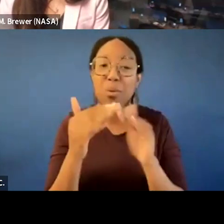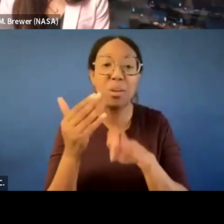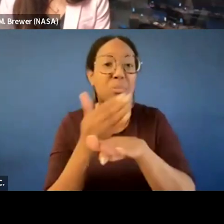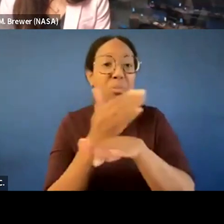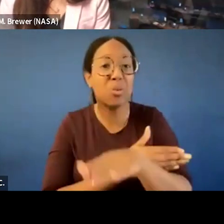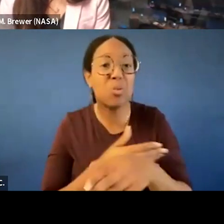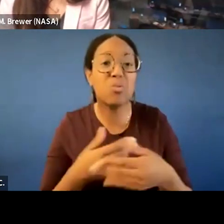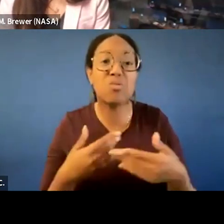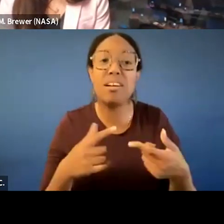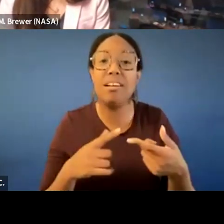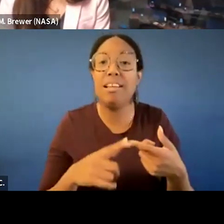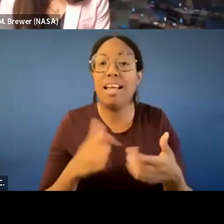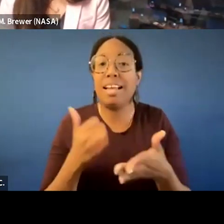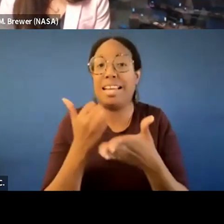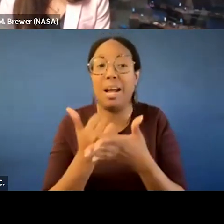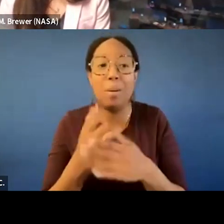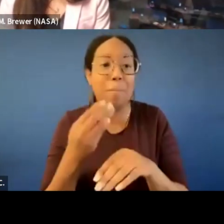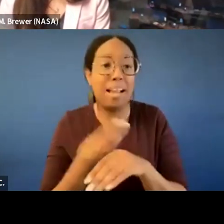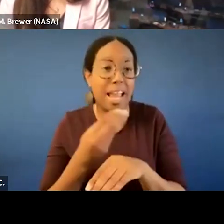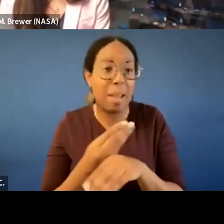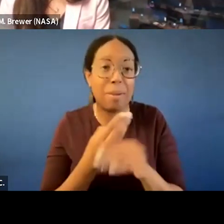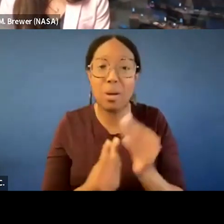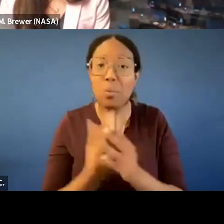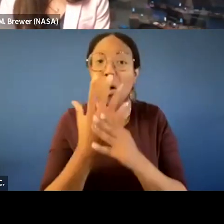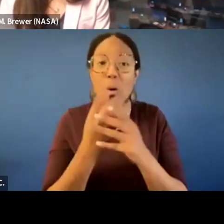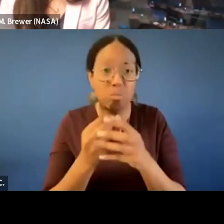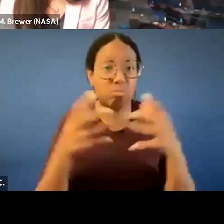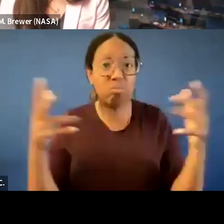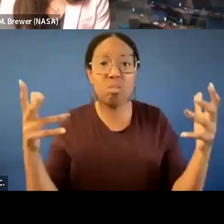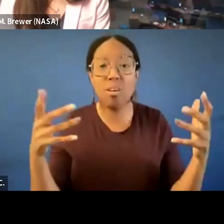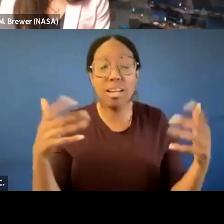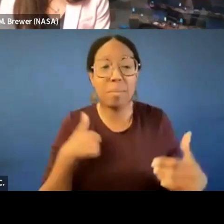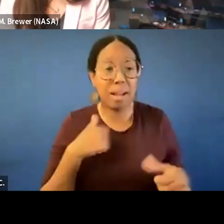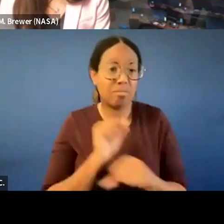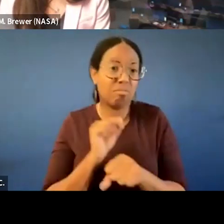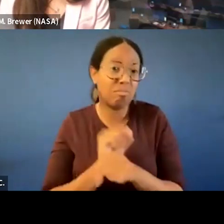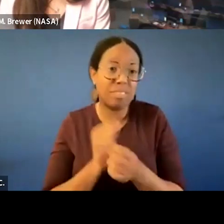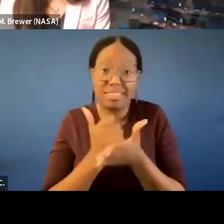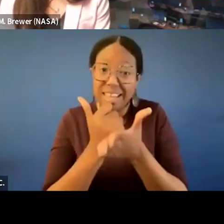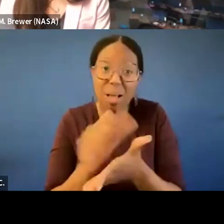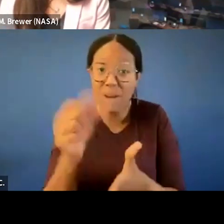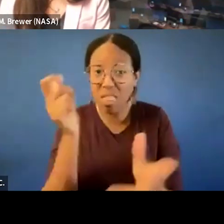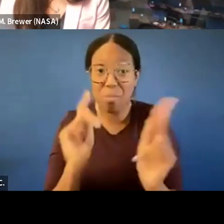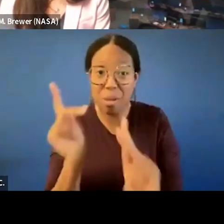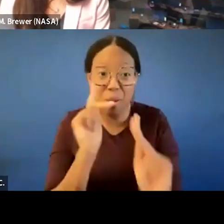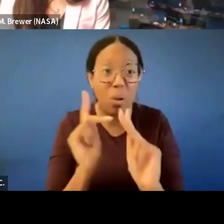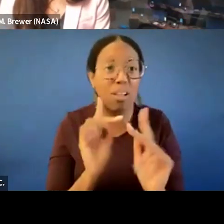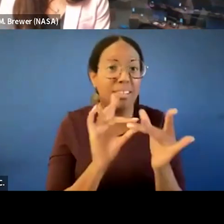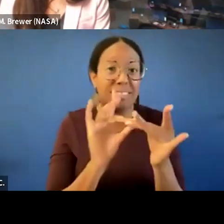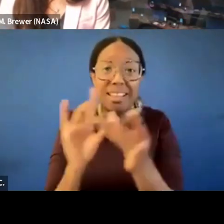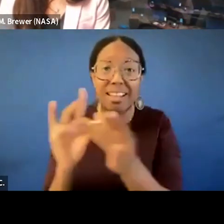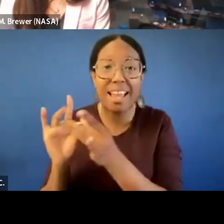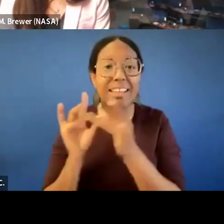of Miami Beach, but for Miami-Dade County and the region as a whole? And my job is here to help other people, connect them, and build a